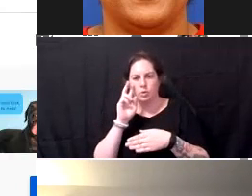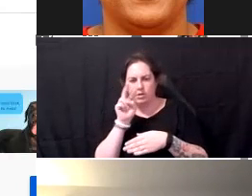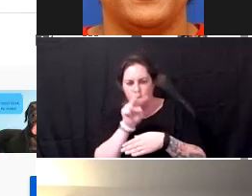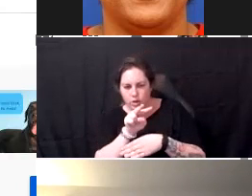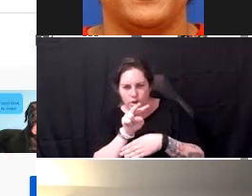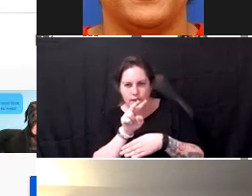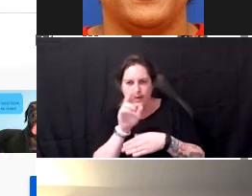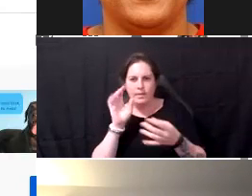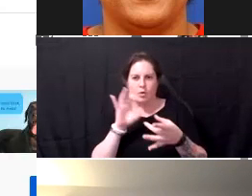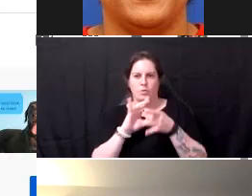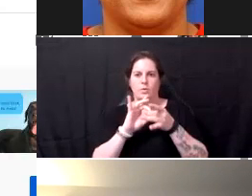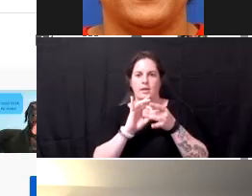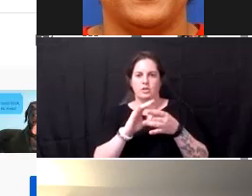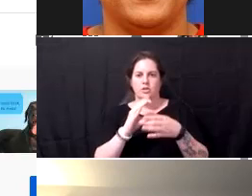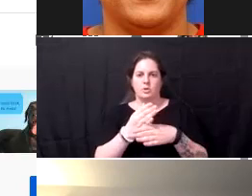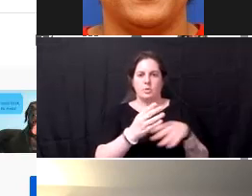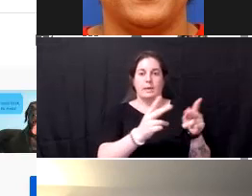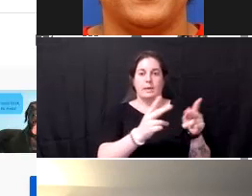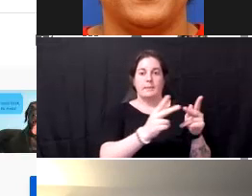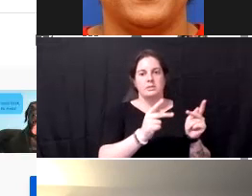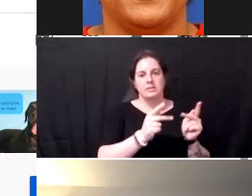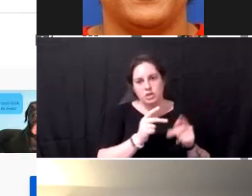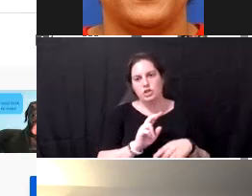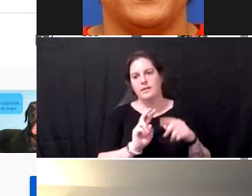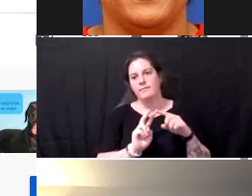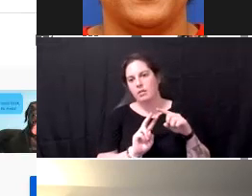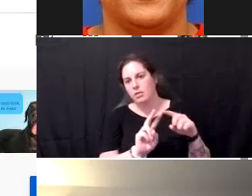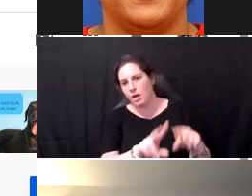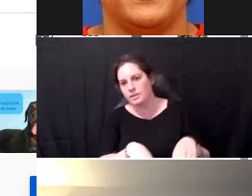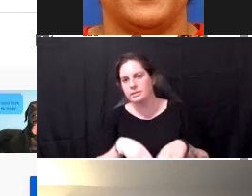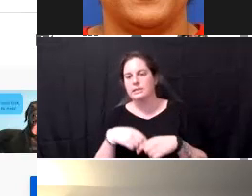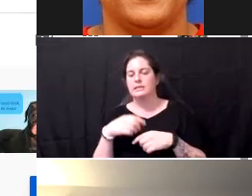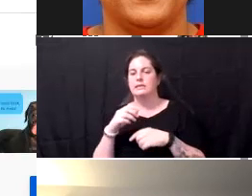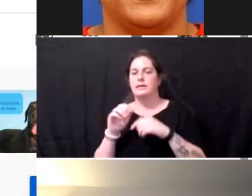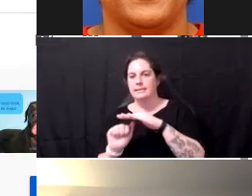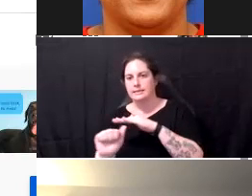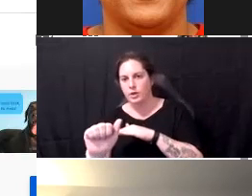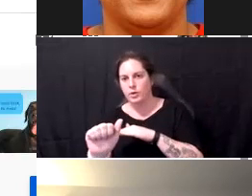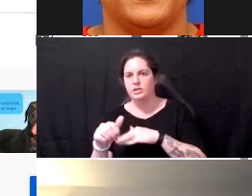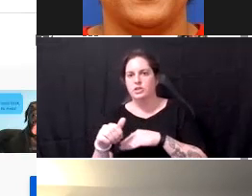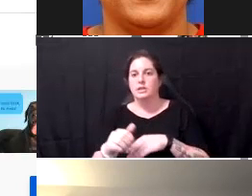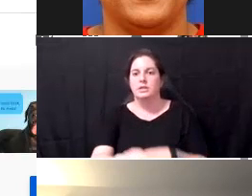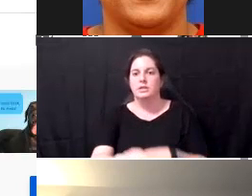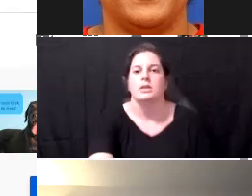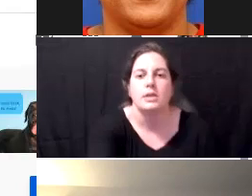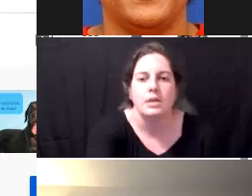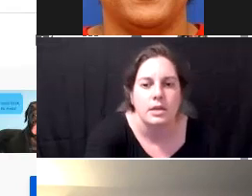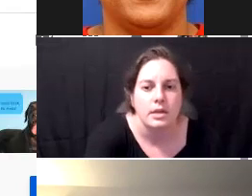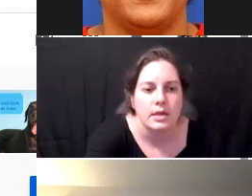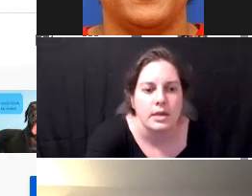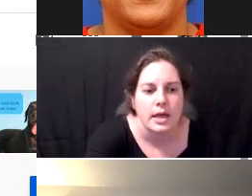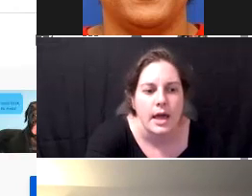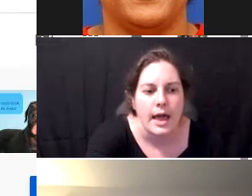between position, velocity, acceleration, and time as you manipulate